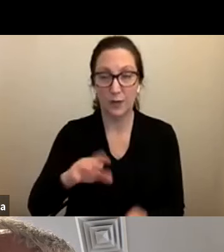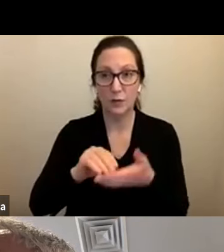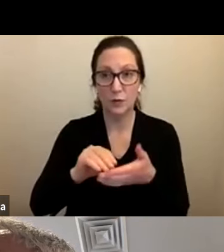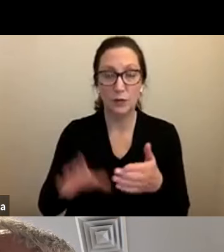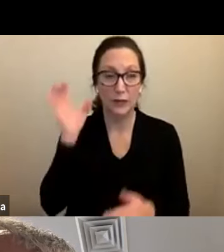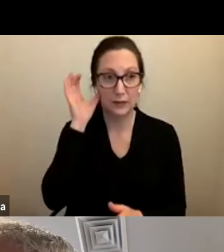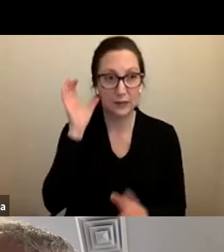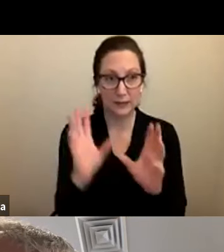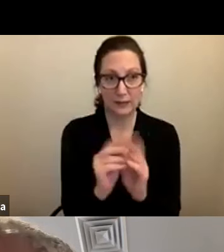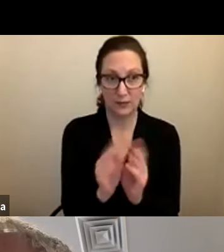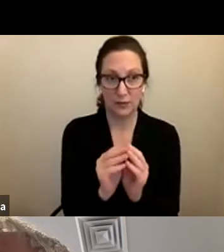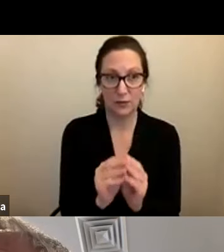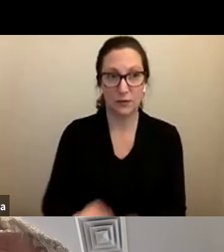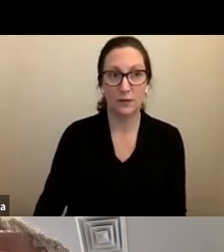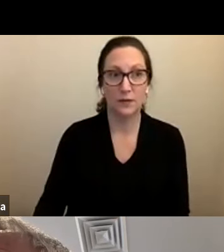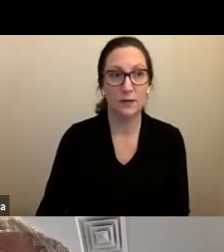session.